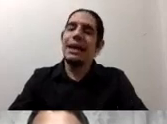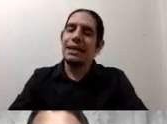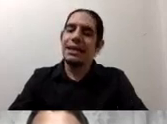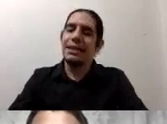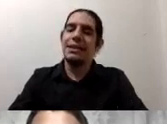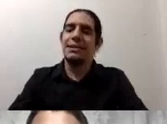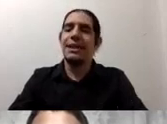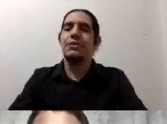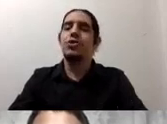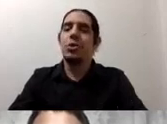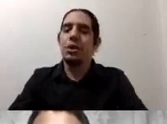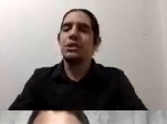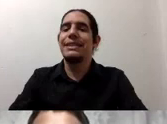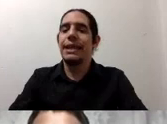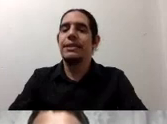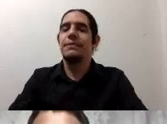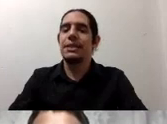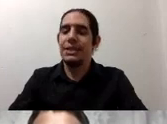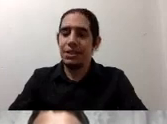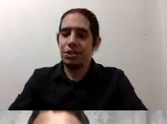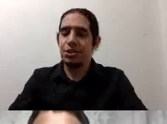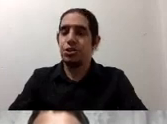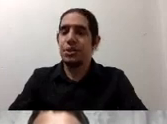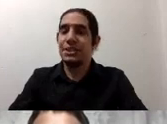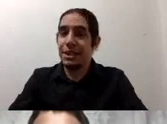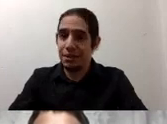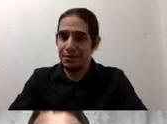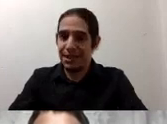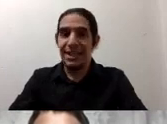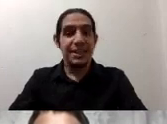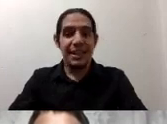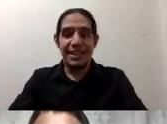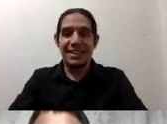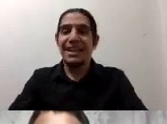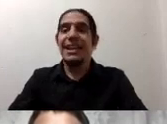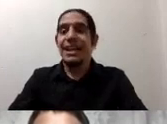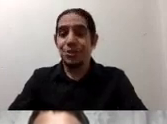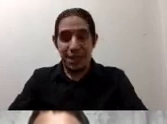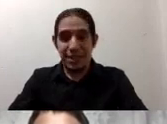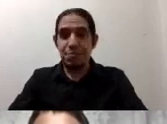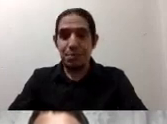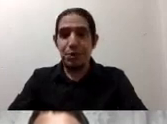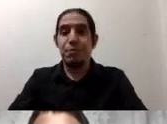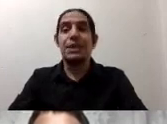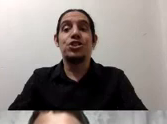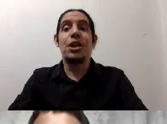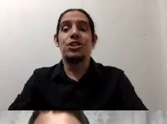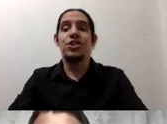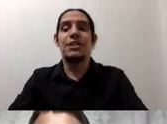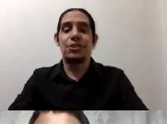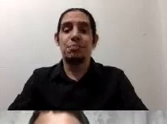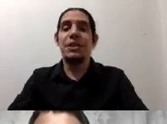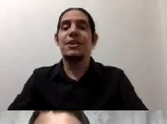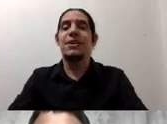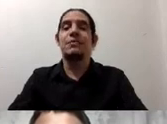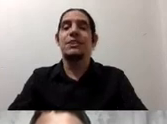a dialect that draws negative attention to itself. That is, educated people might judge